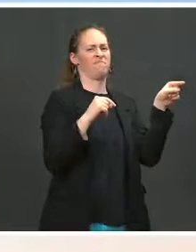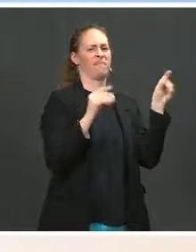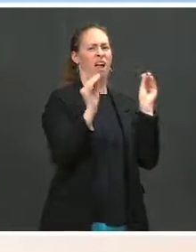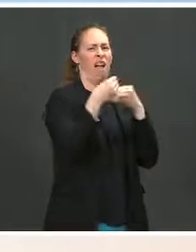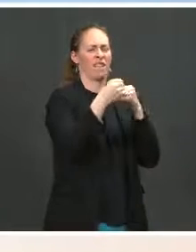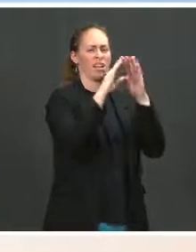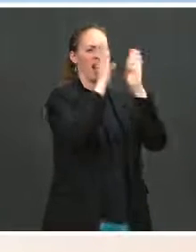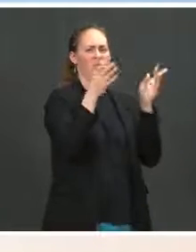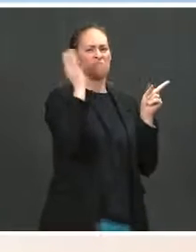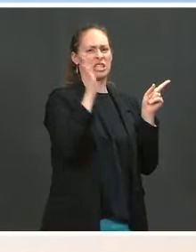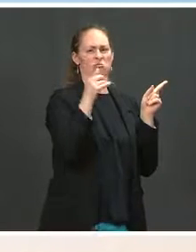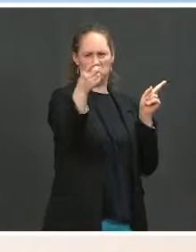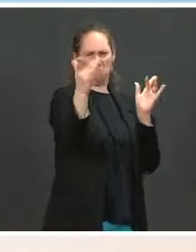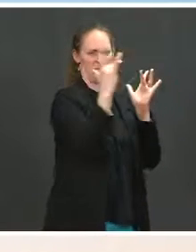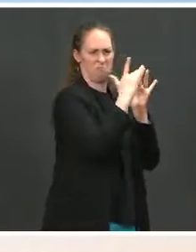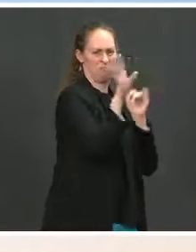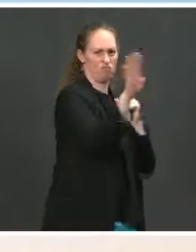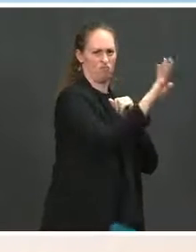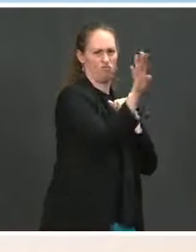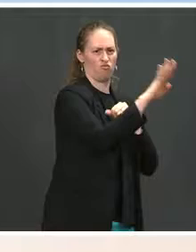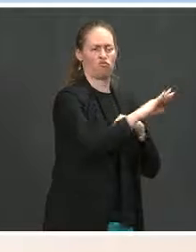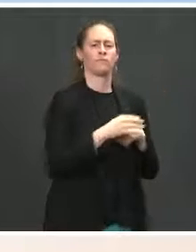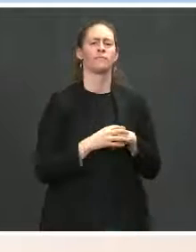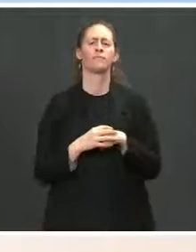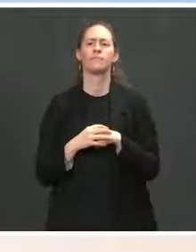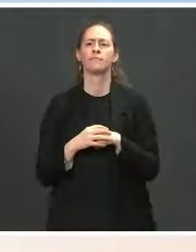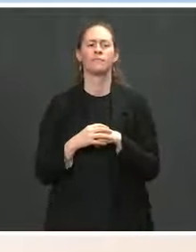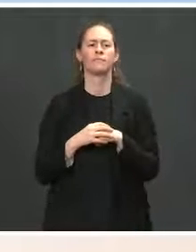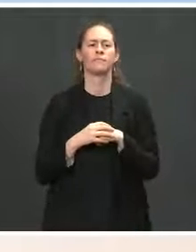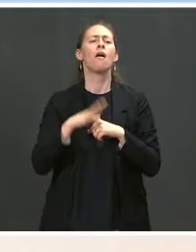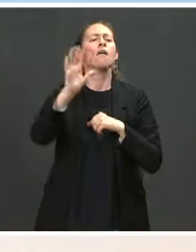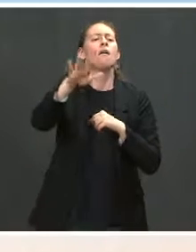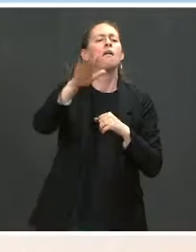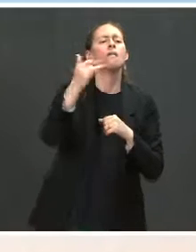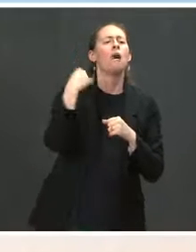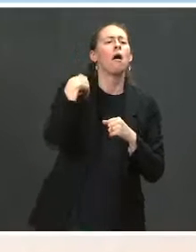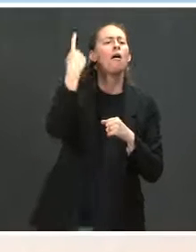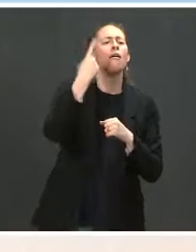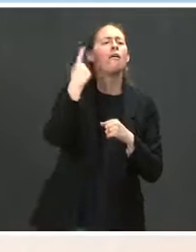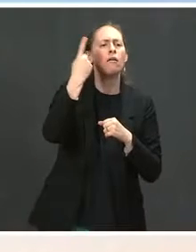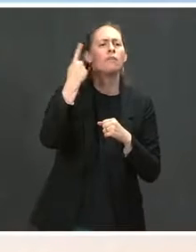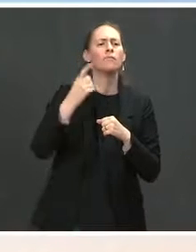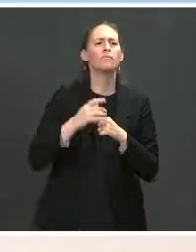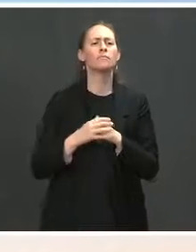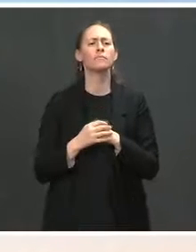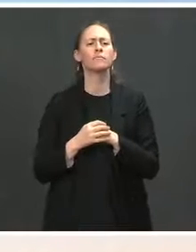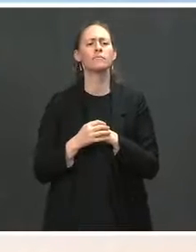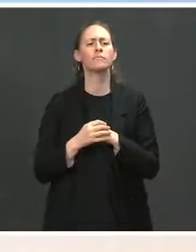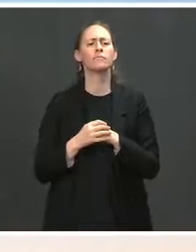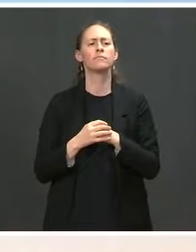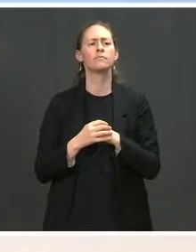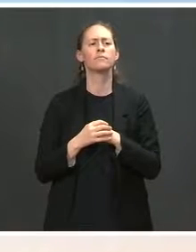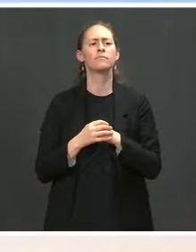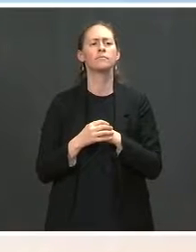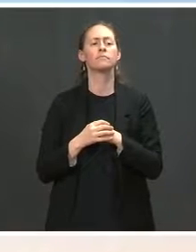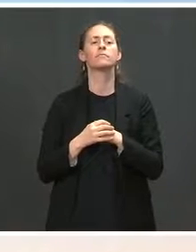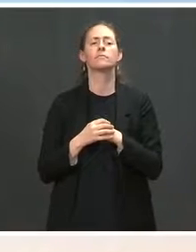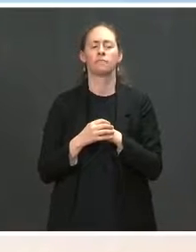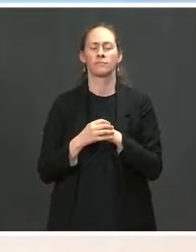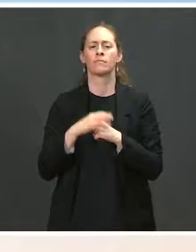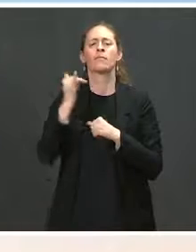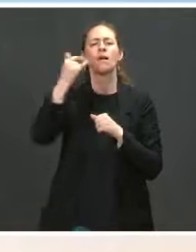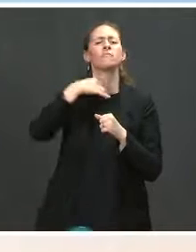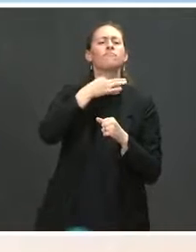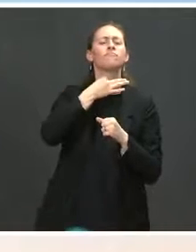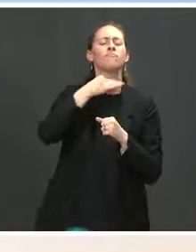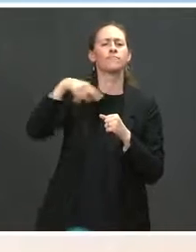then Afghanistan, the intelligence community's annual report this year said, and I'm quoting, the Afghan government